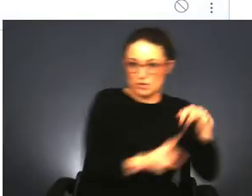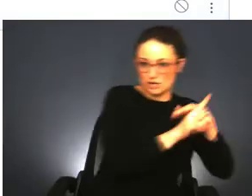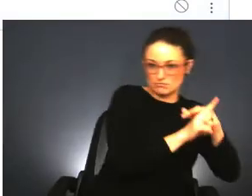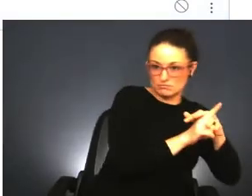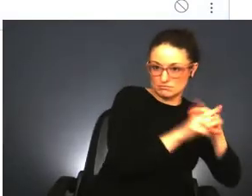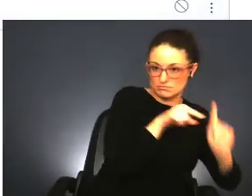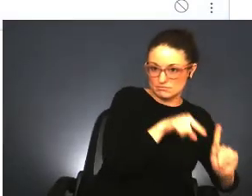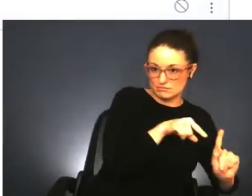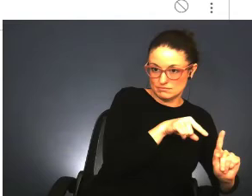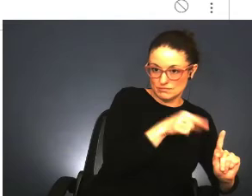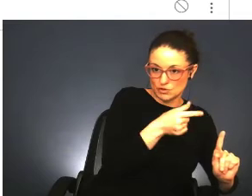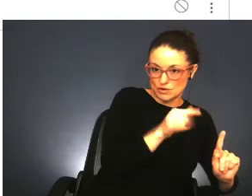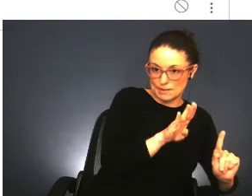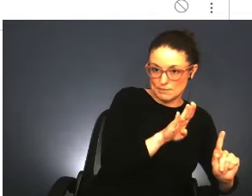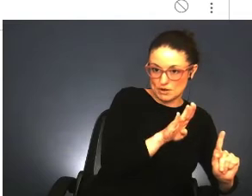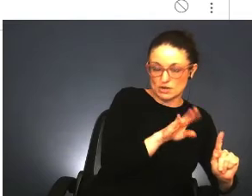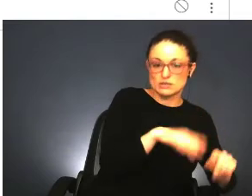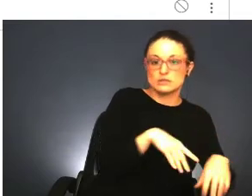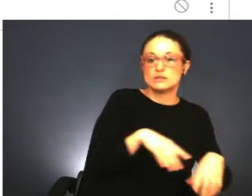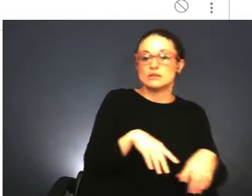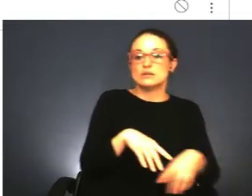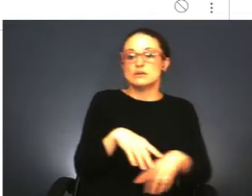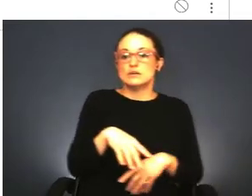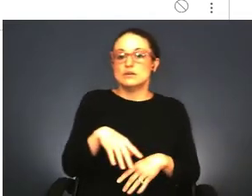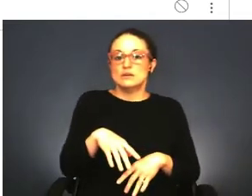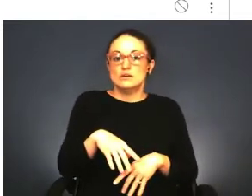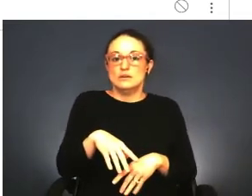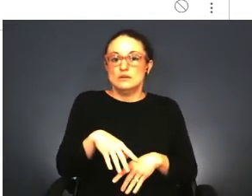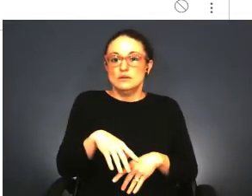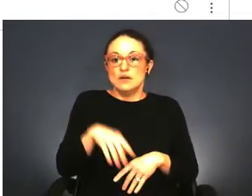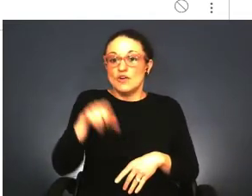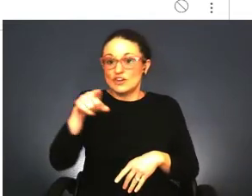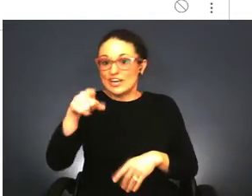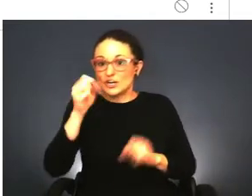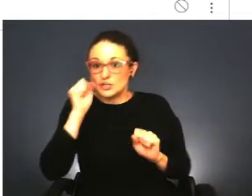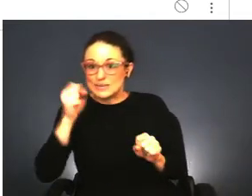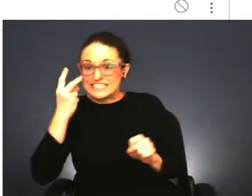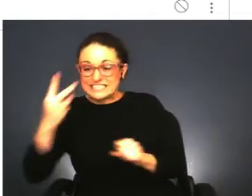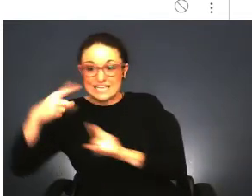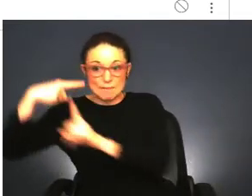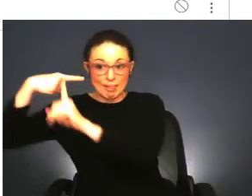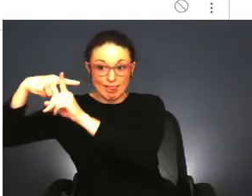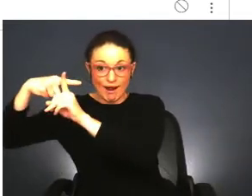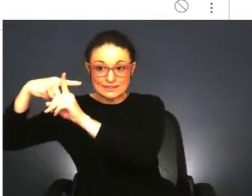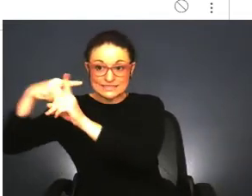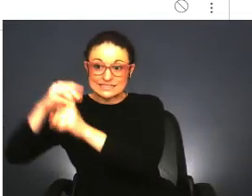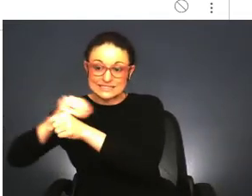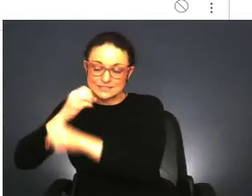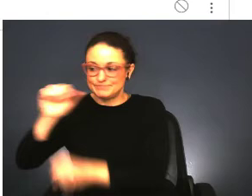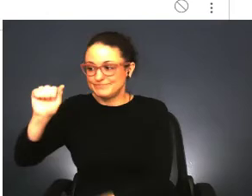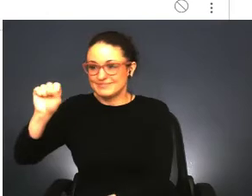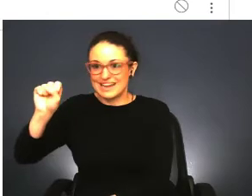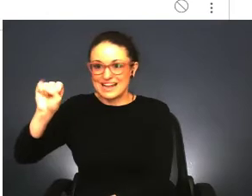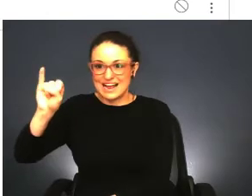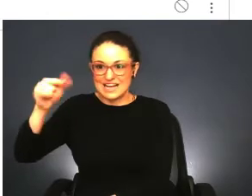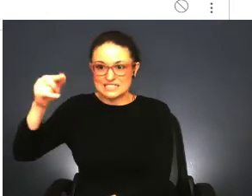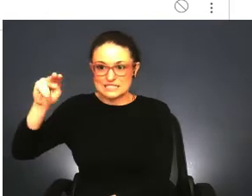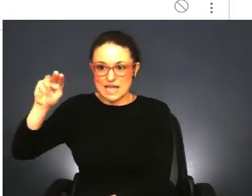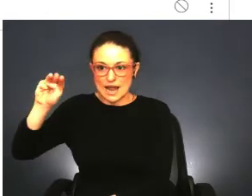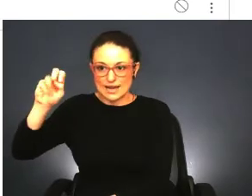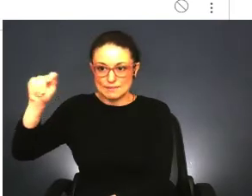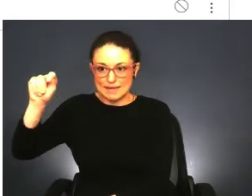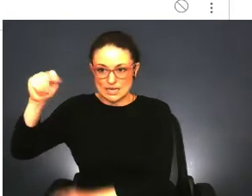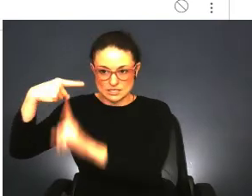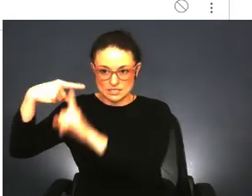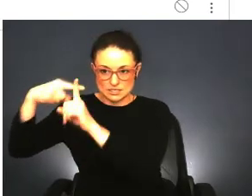assignment. You would go over here to plus assignment. As I said, to speed things along, I've already developed